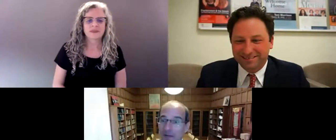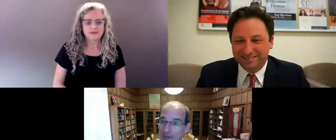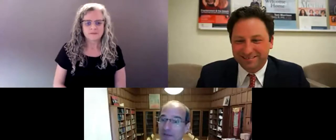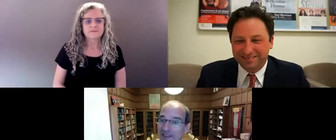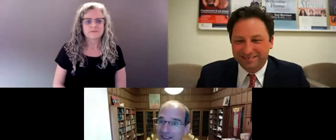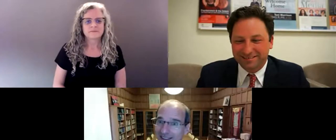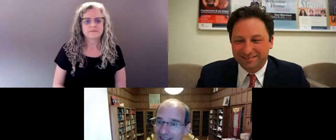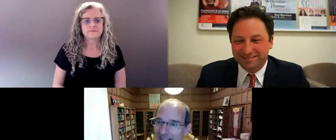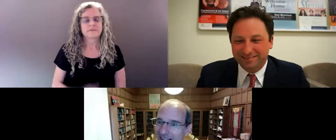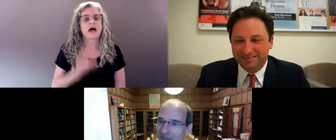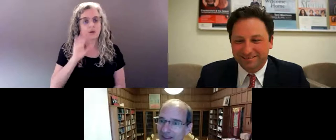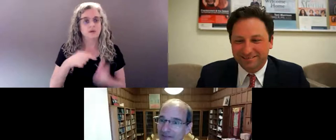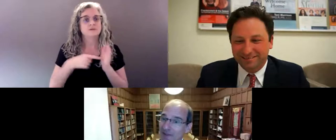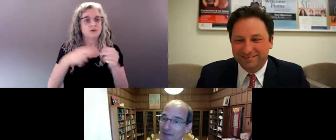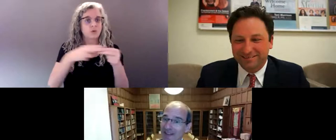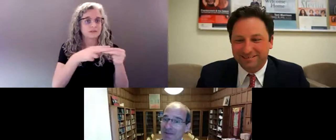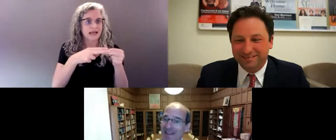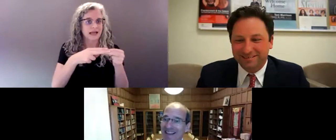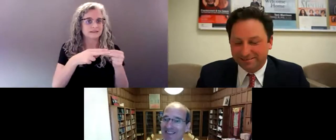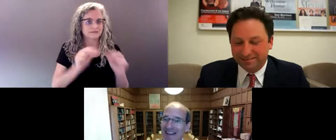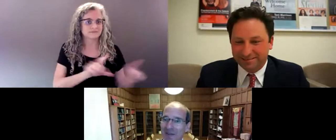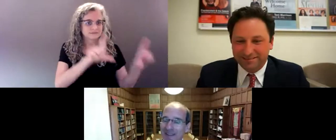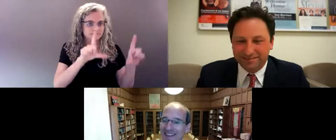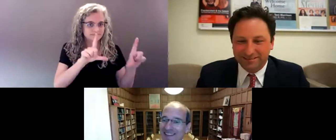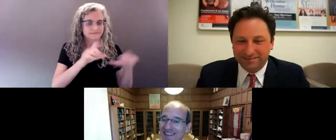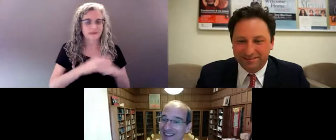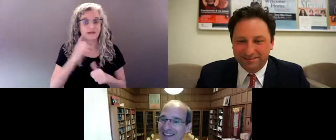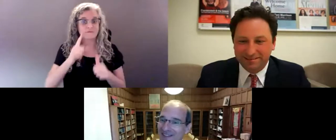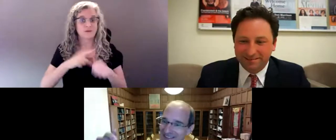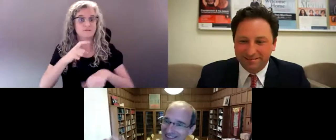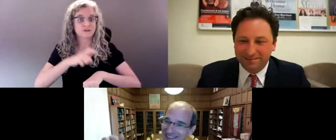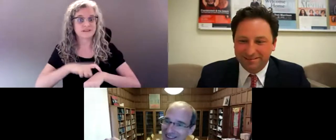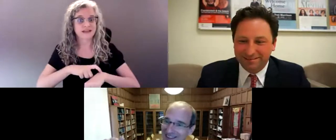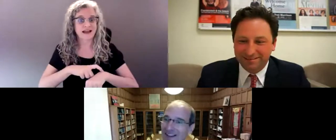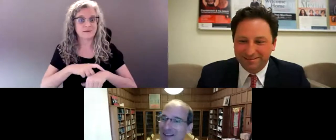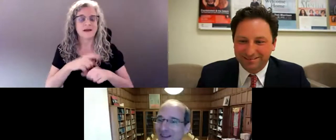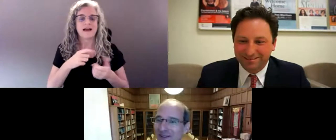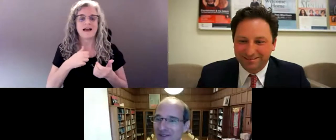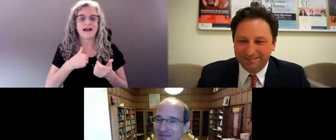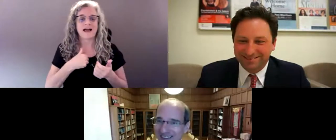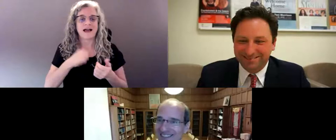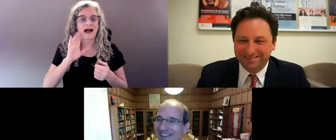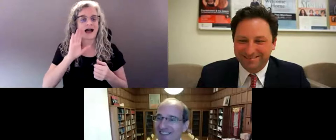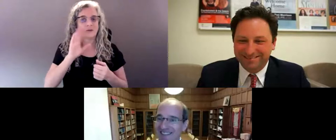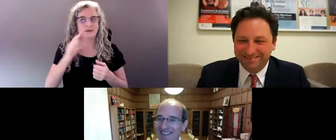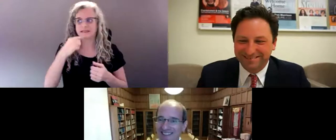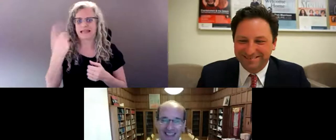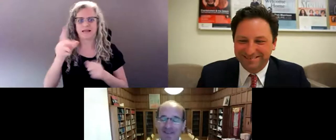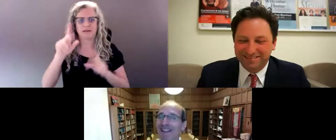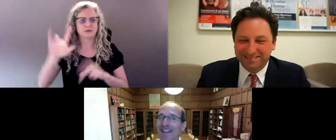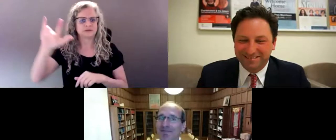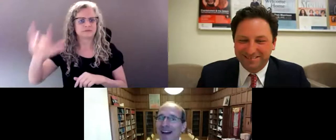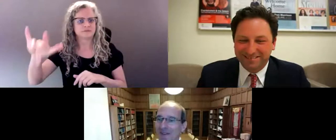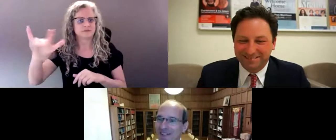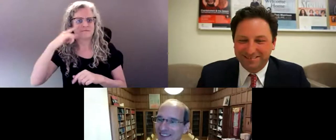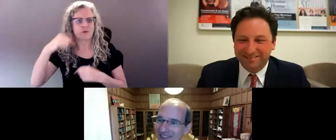I will be using slides. And for the first time in my life, I will be saying slide rather than hitting my own button, which is a